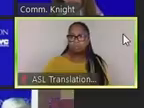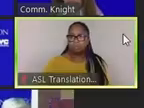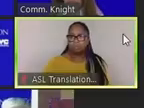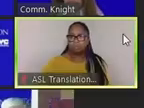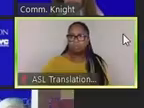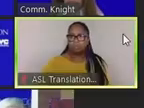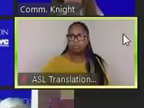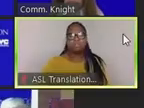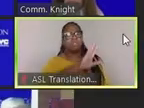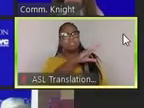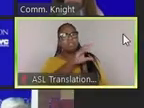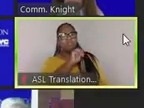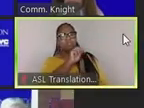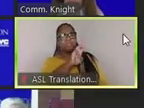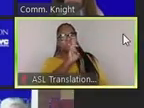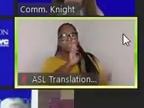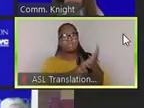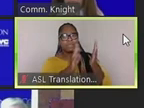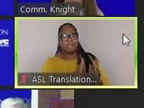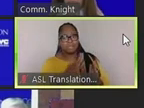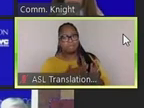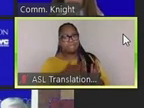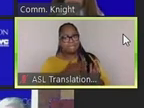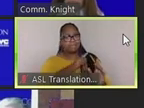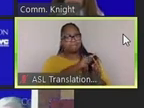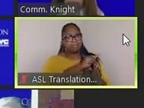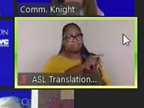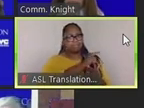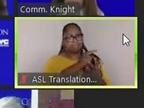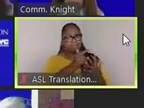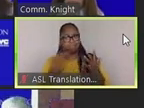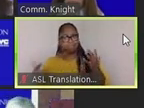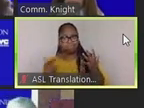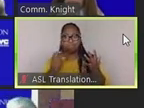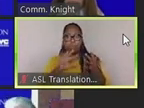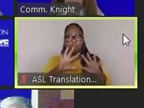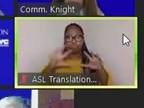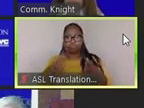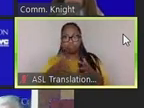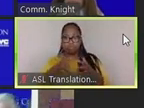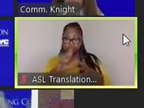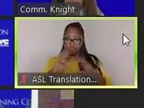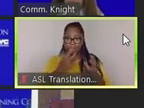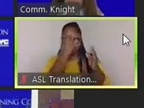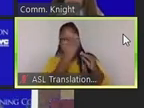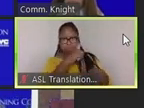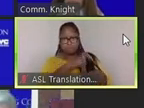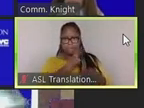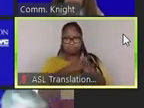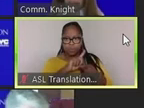Mr. Secretary, please let each speaker or team of speakers know when their time begins.